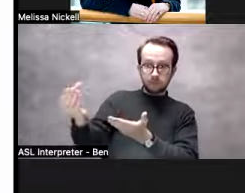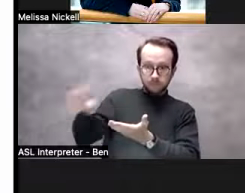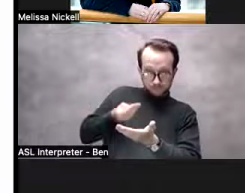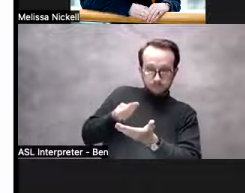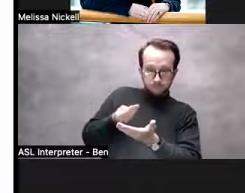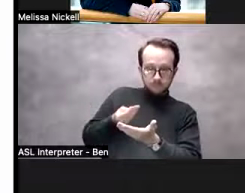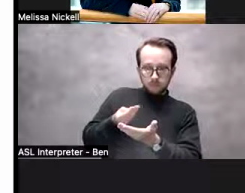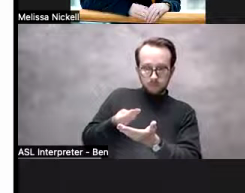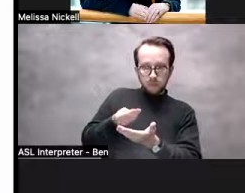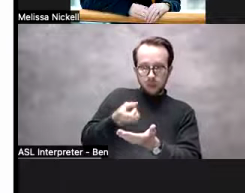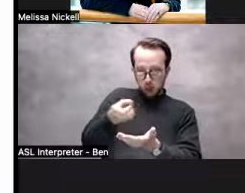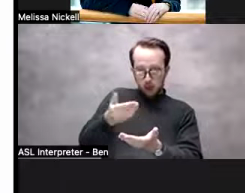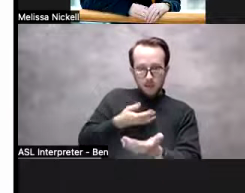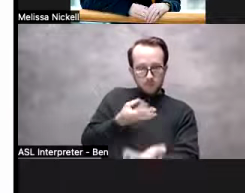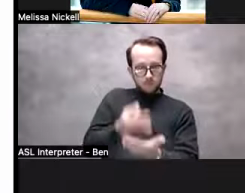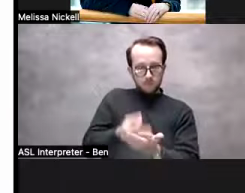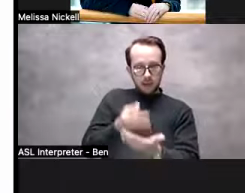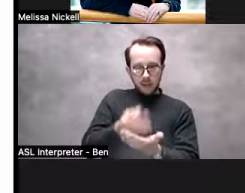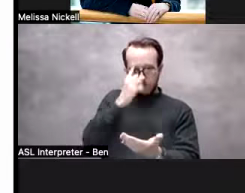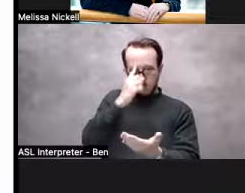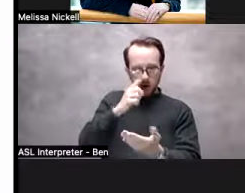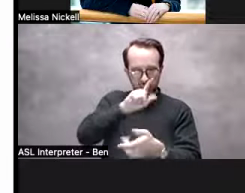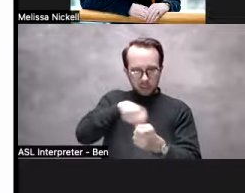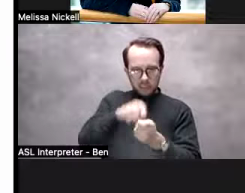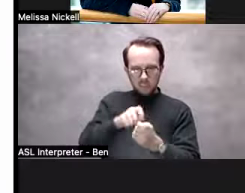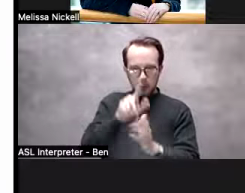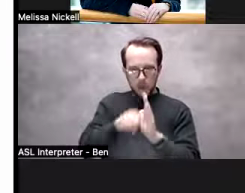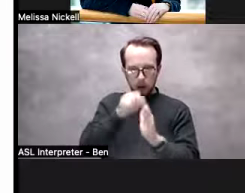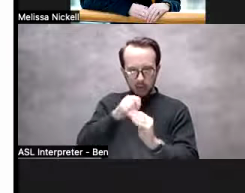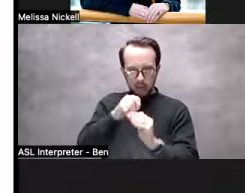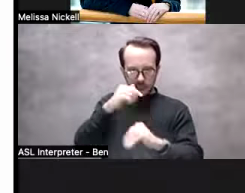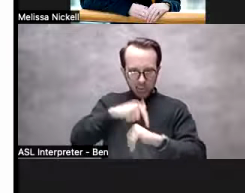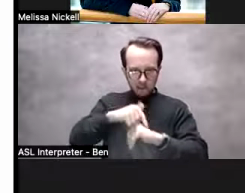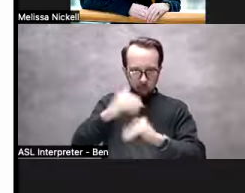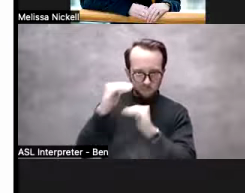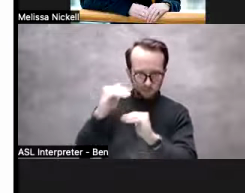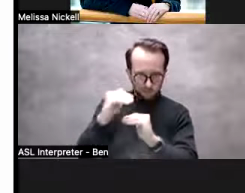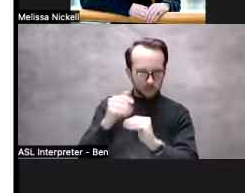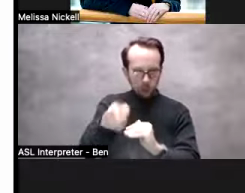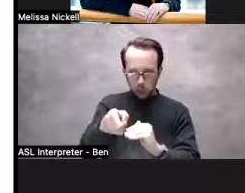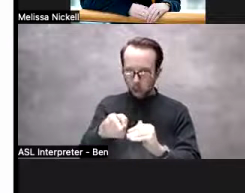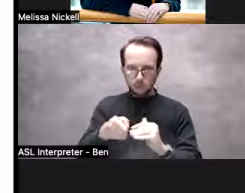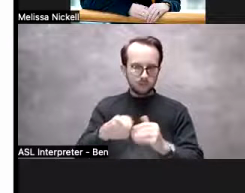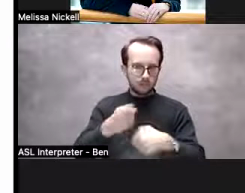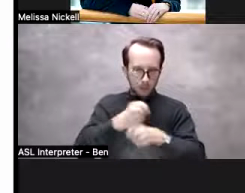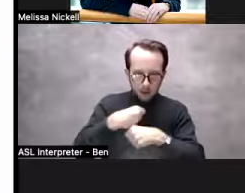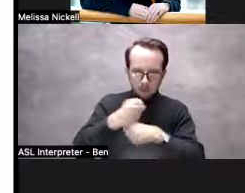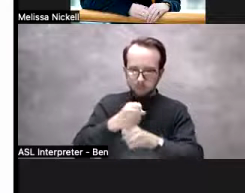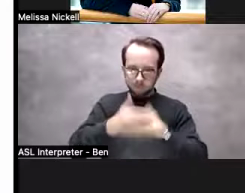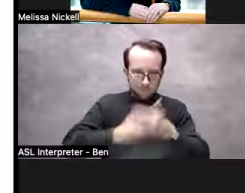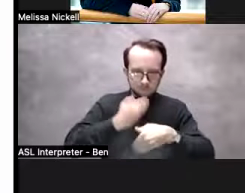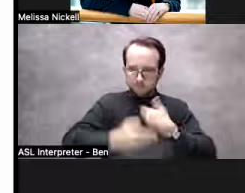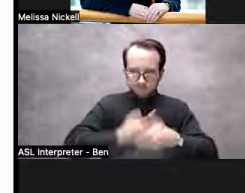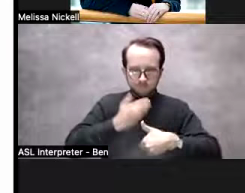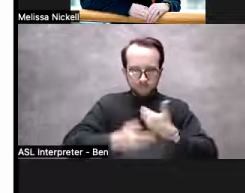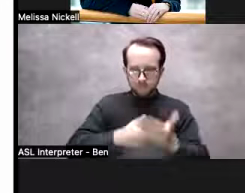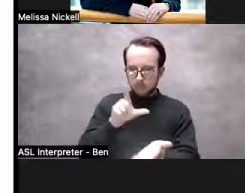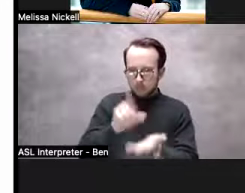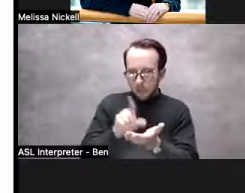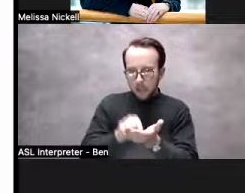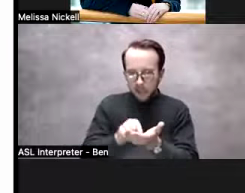you have the funding for a particular period of time. You've been productive. You've published with